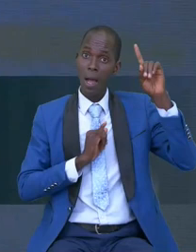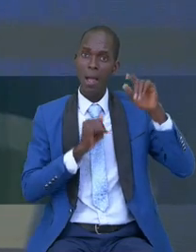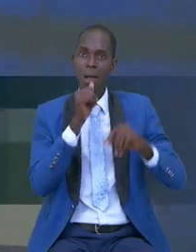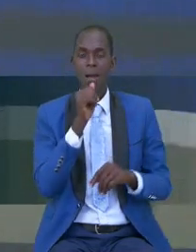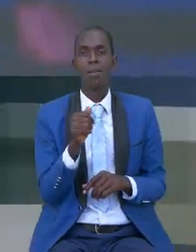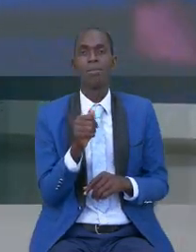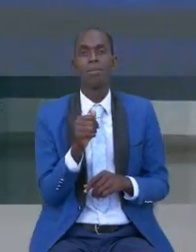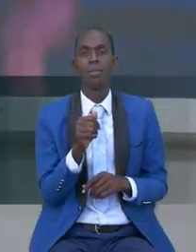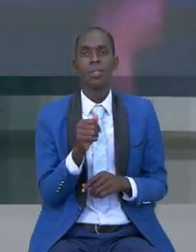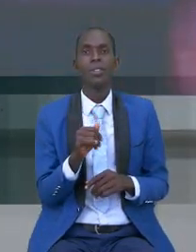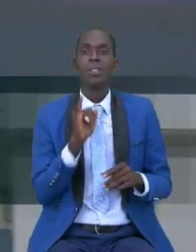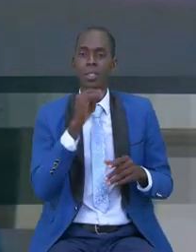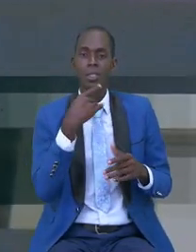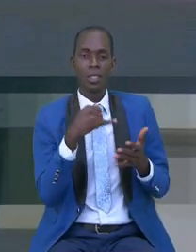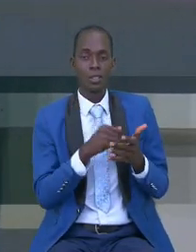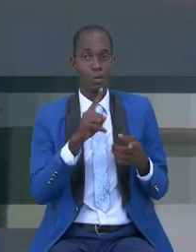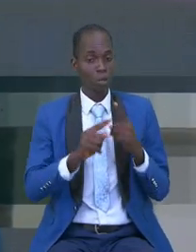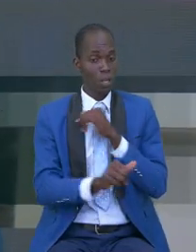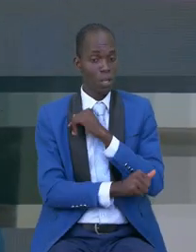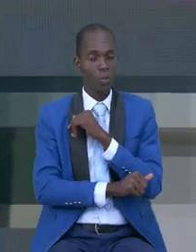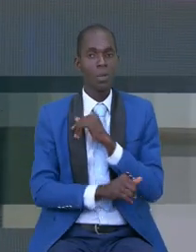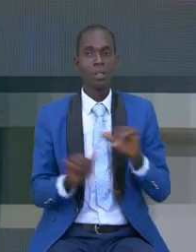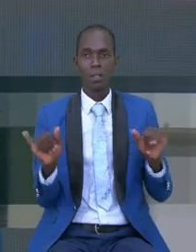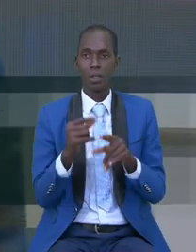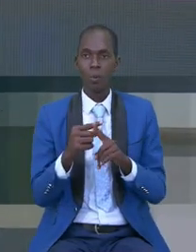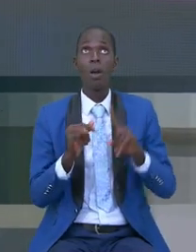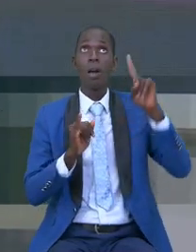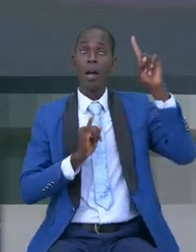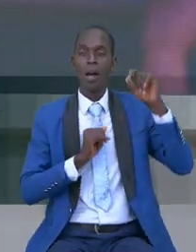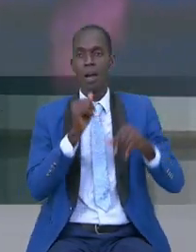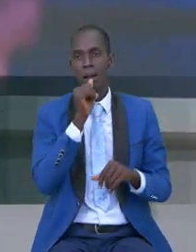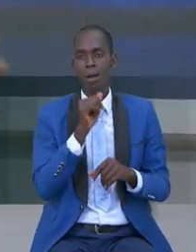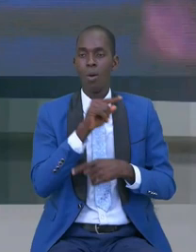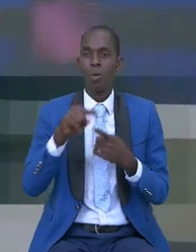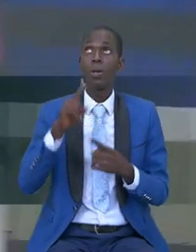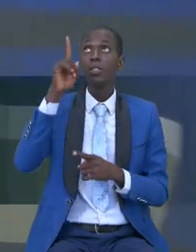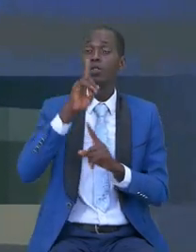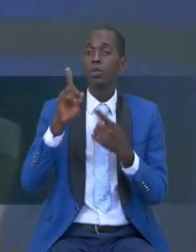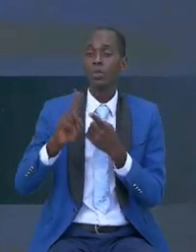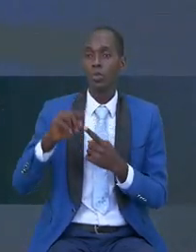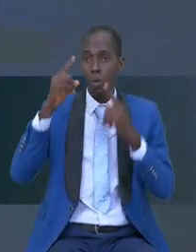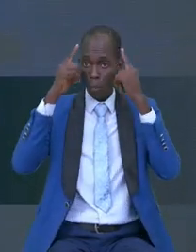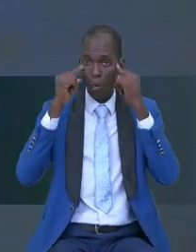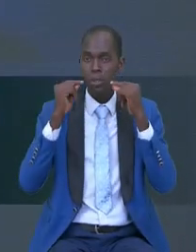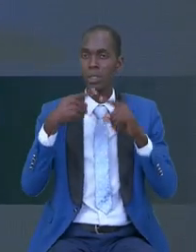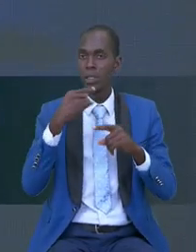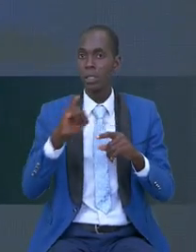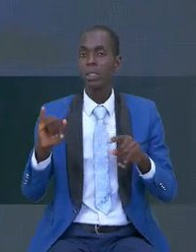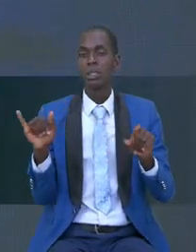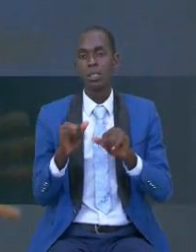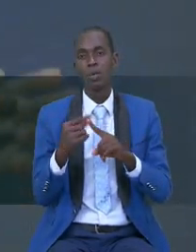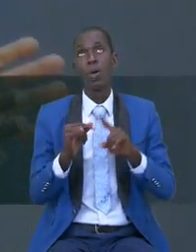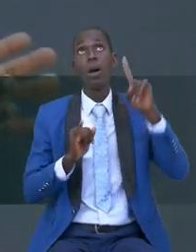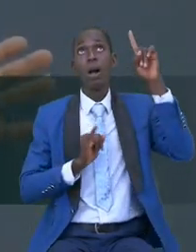When he spoke to Abraham, I am the Lord. When he spoke to Moses, I am the Lord.